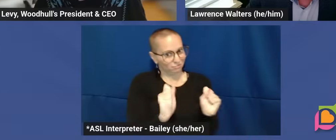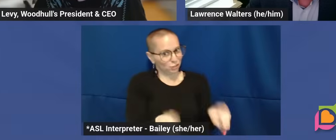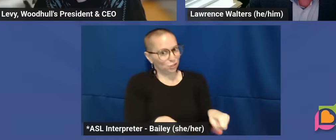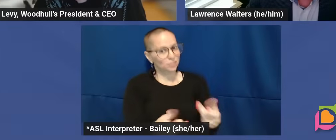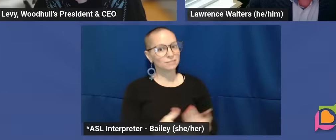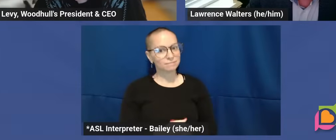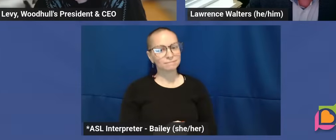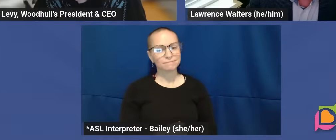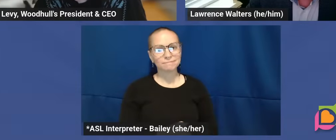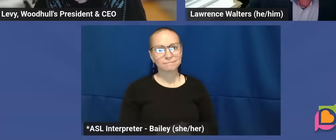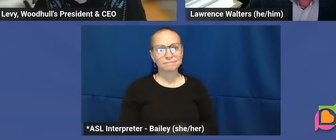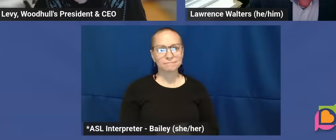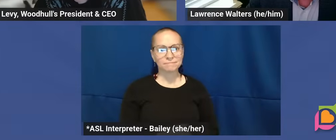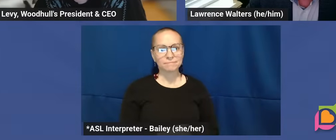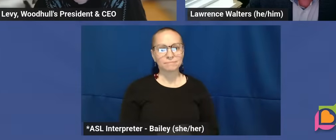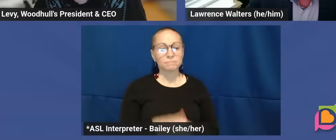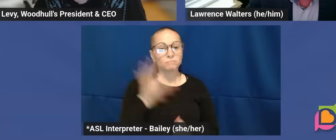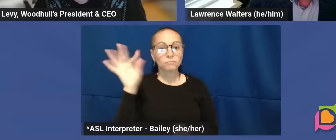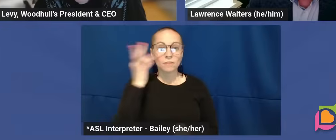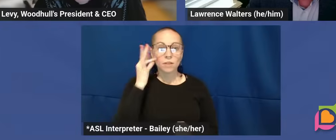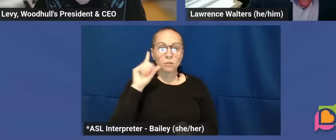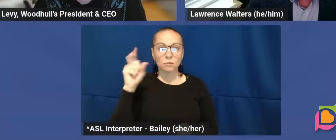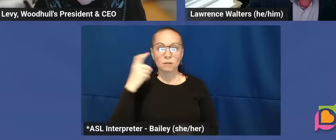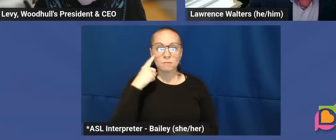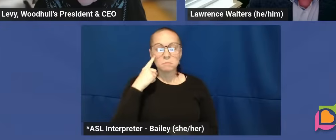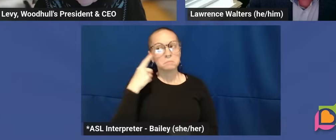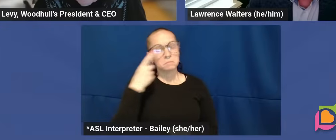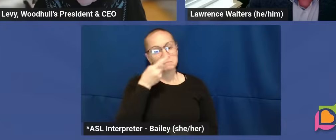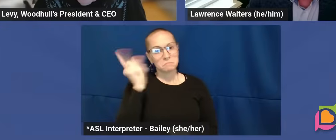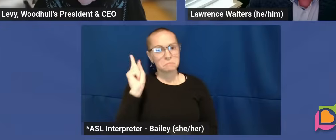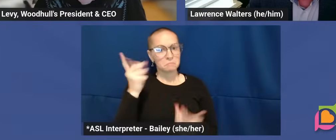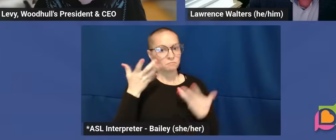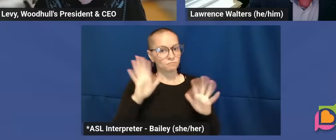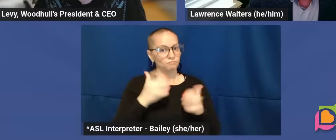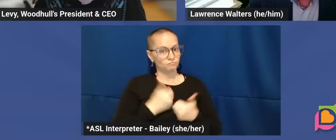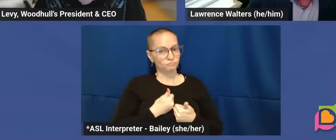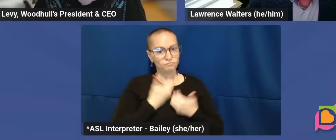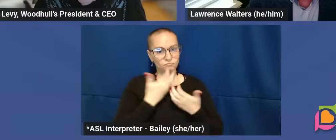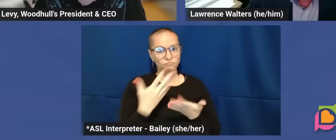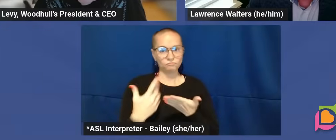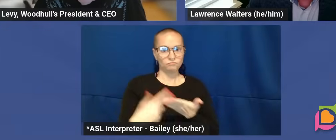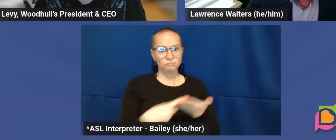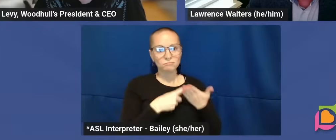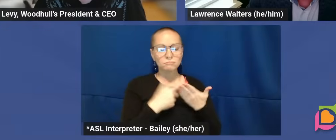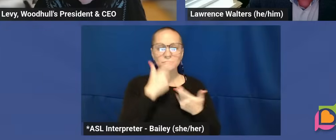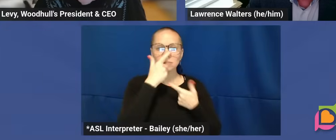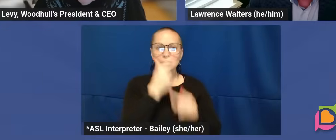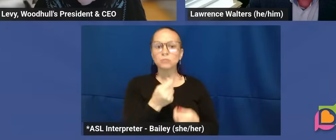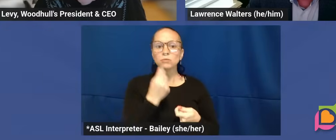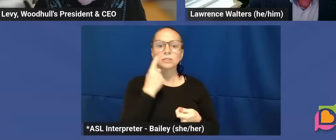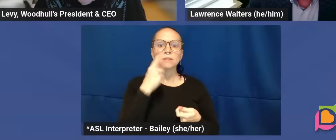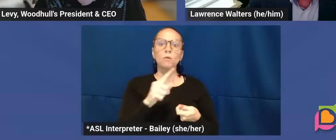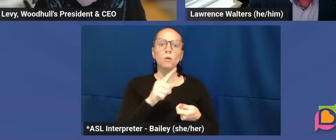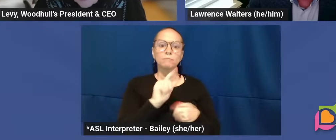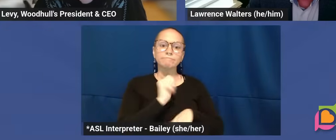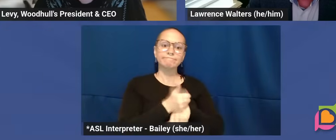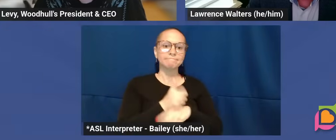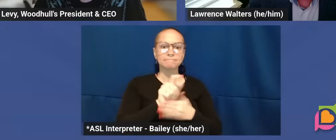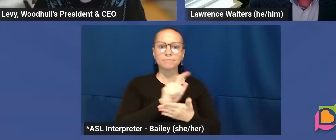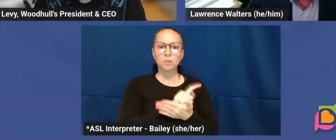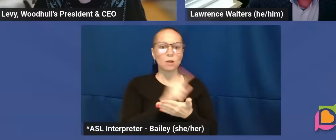The federal government has expressed an interest in legislating in this